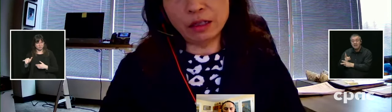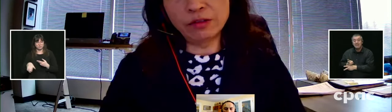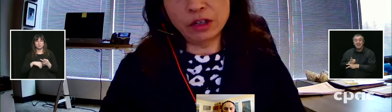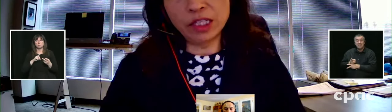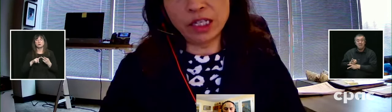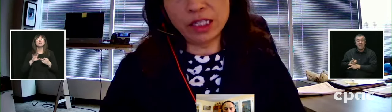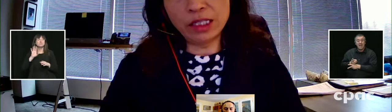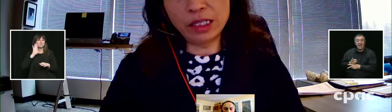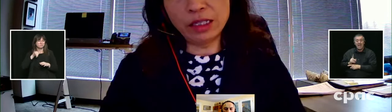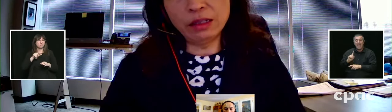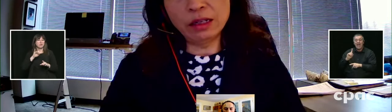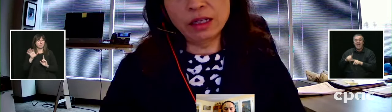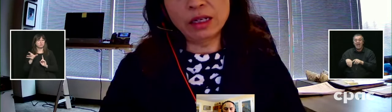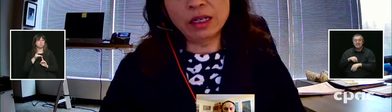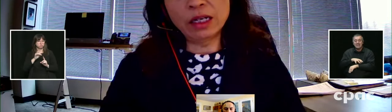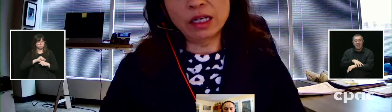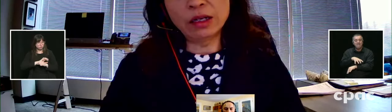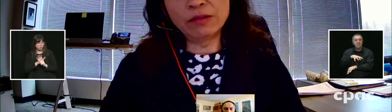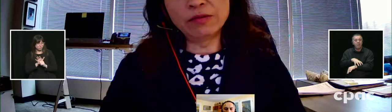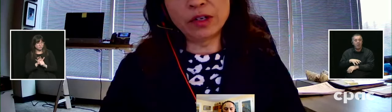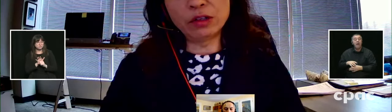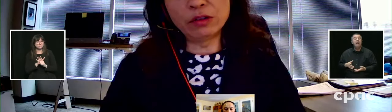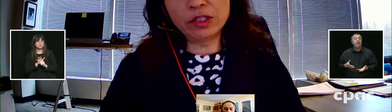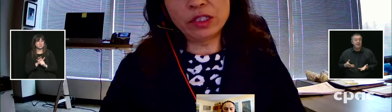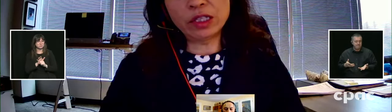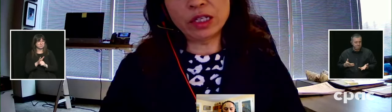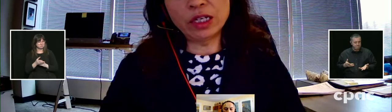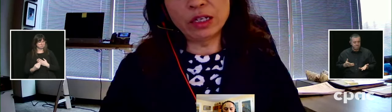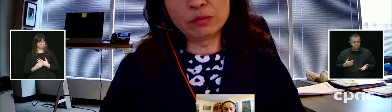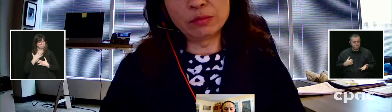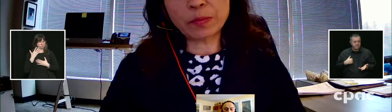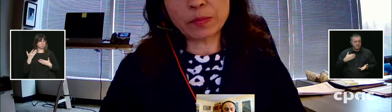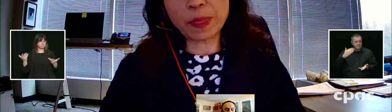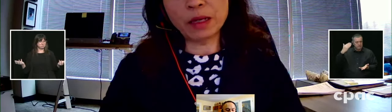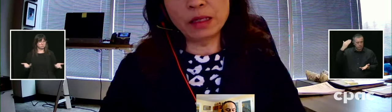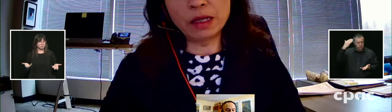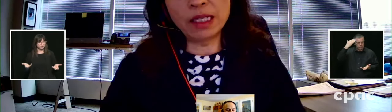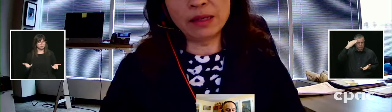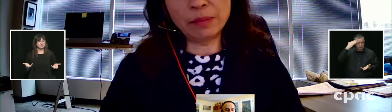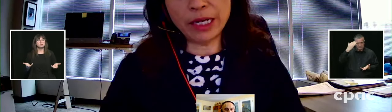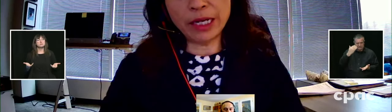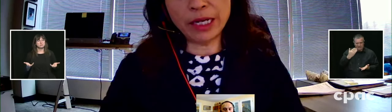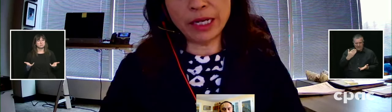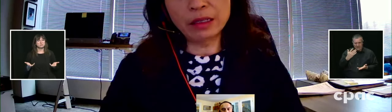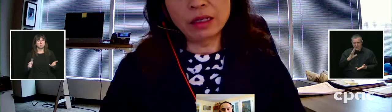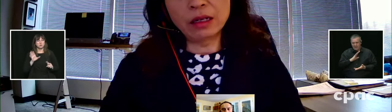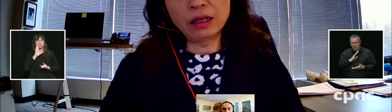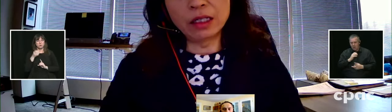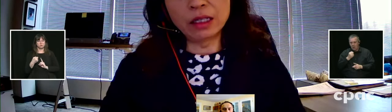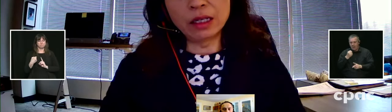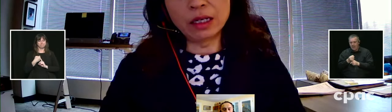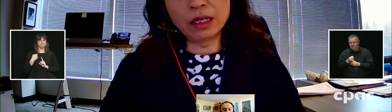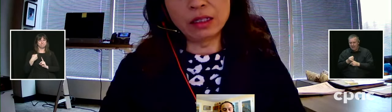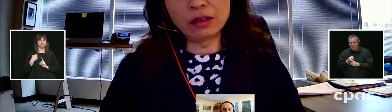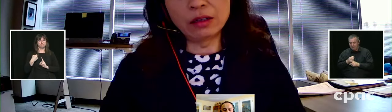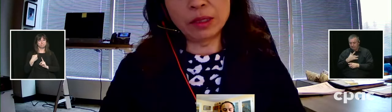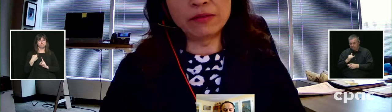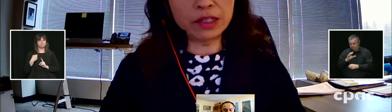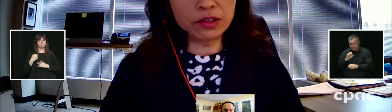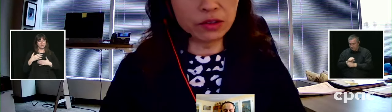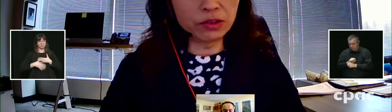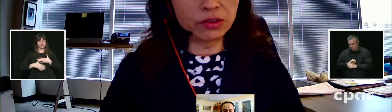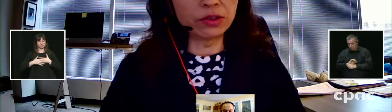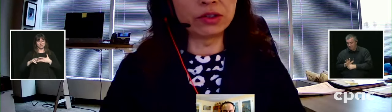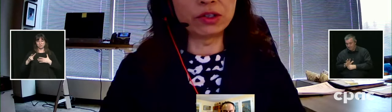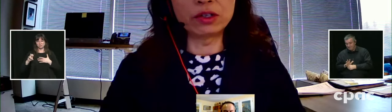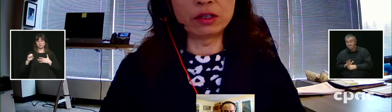of COVID-19 involves an impact on your blood